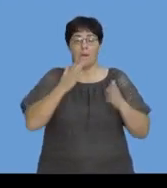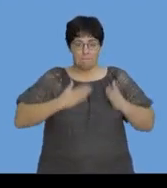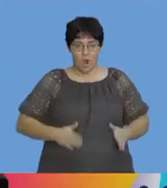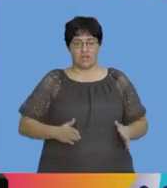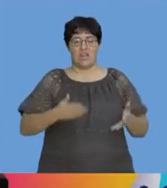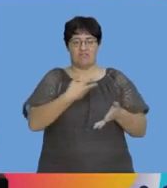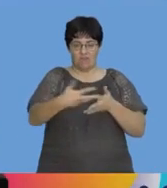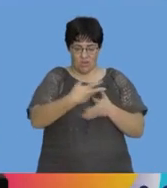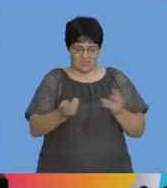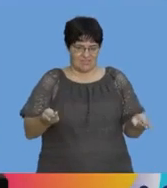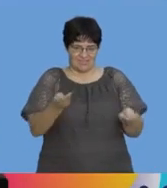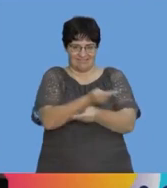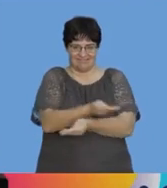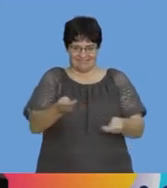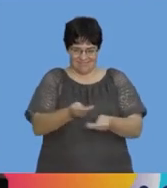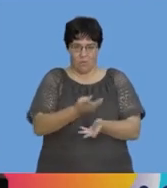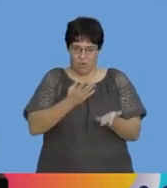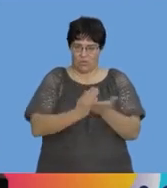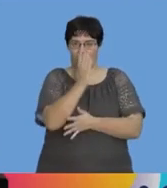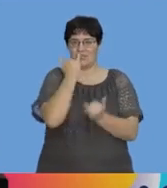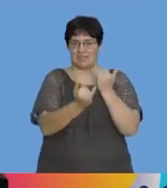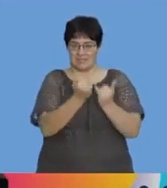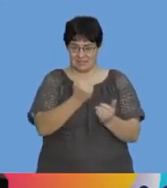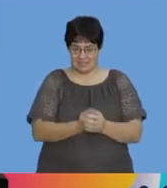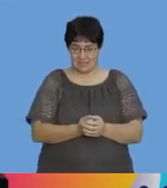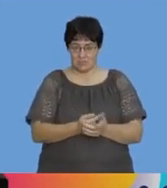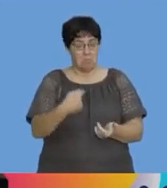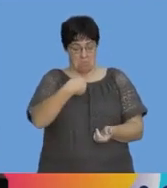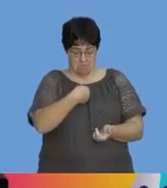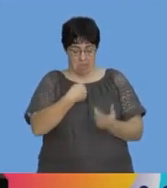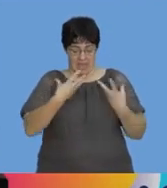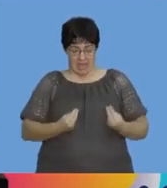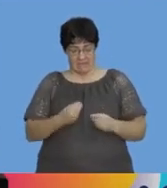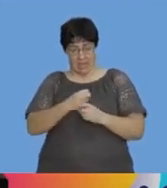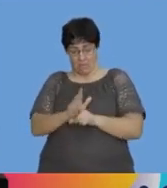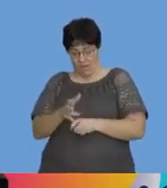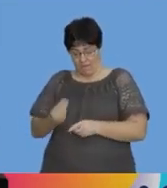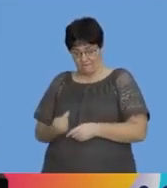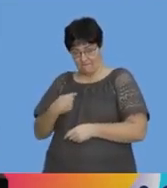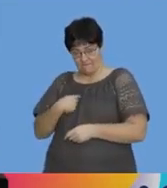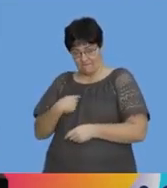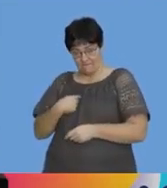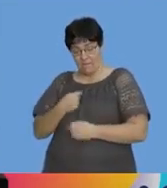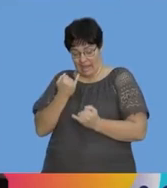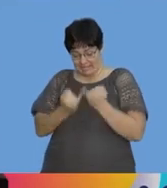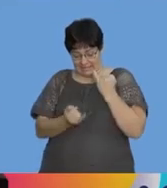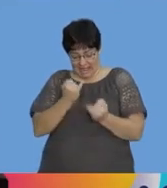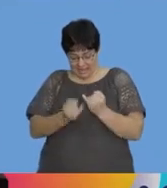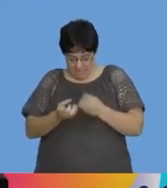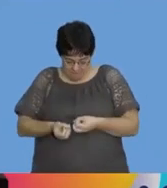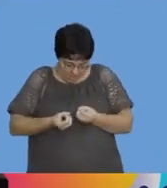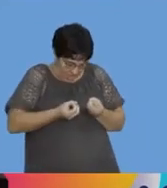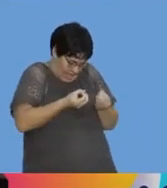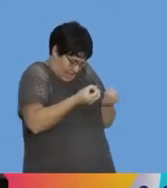involve? Swapping of body fluids. So if one of the partners does have Ebola,